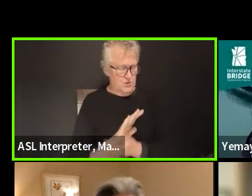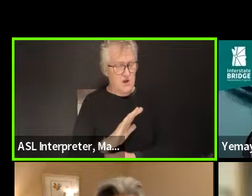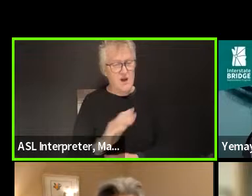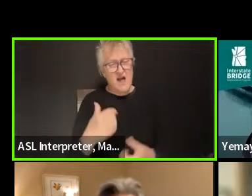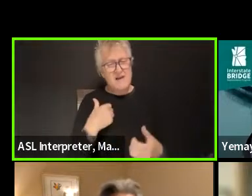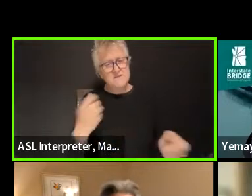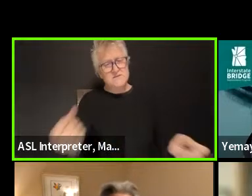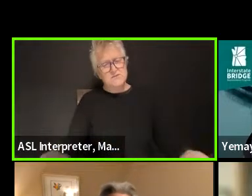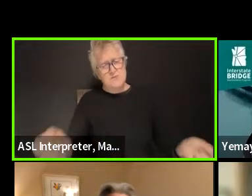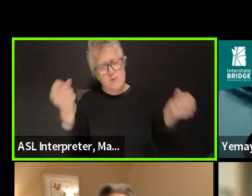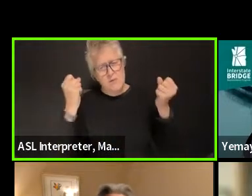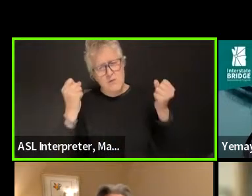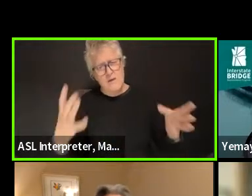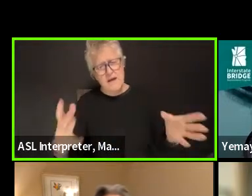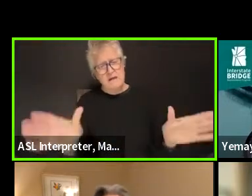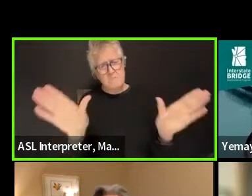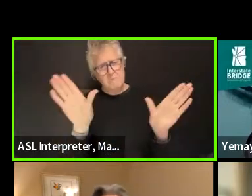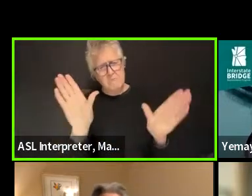doing that.